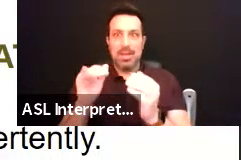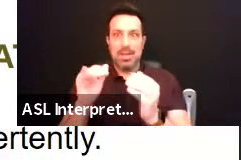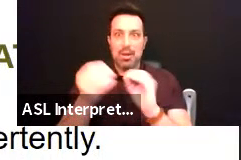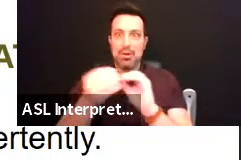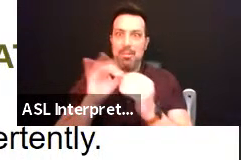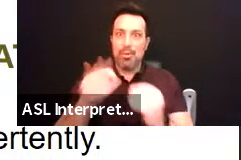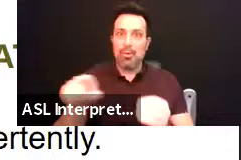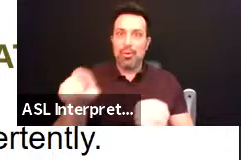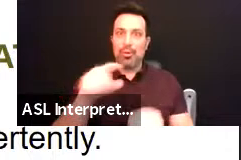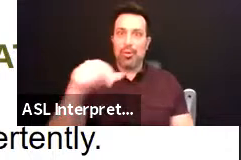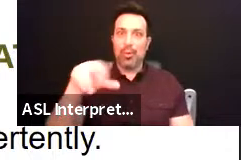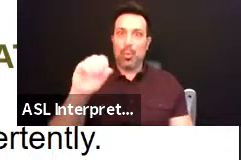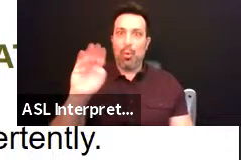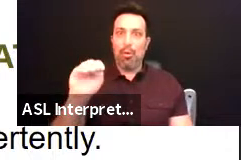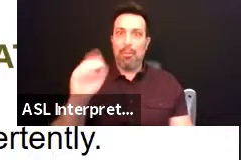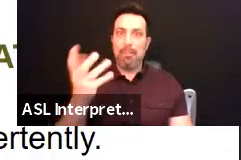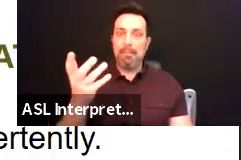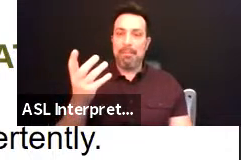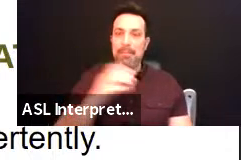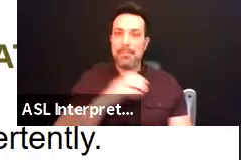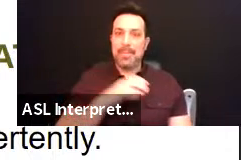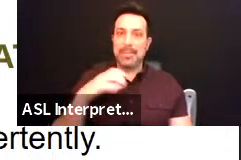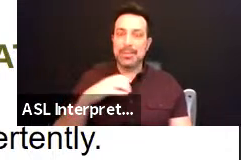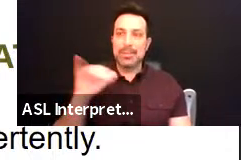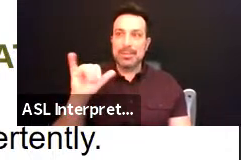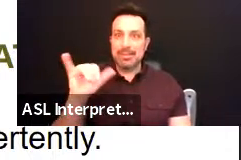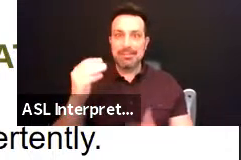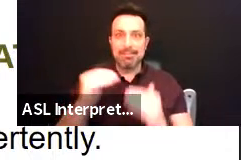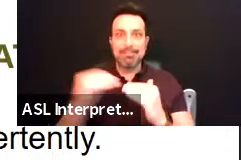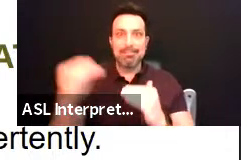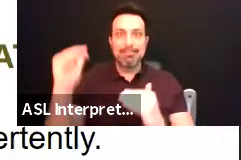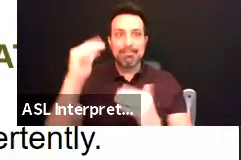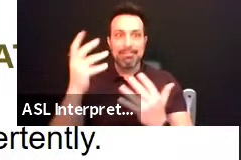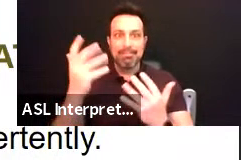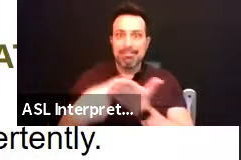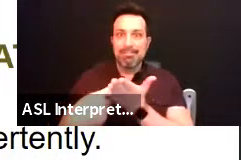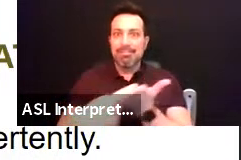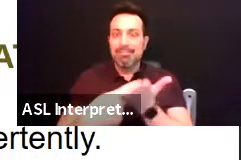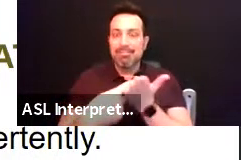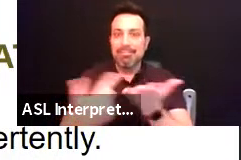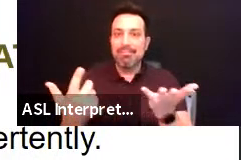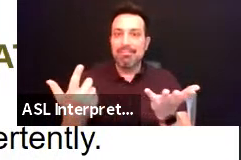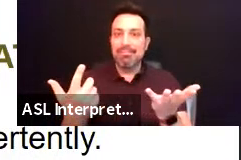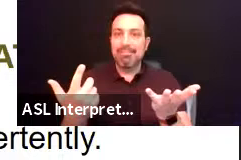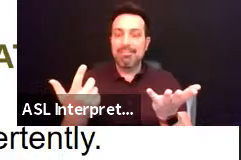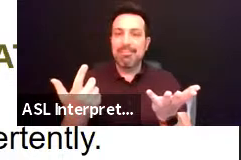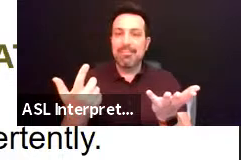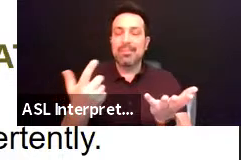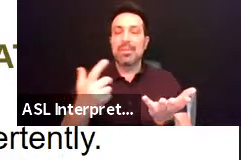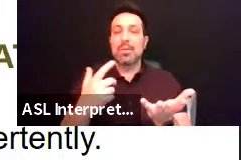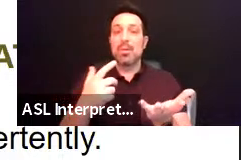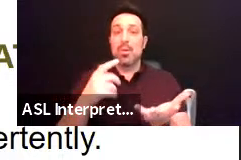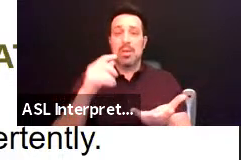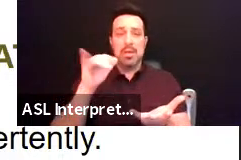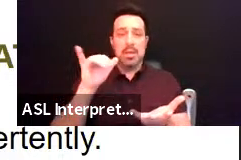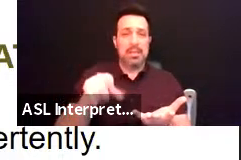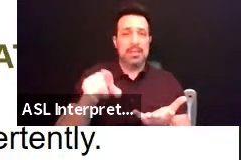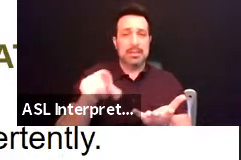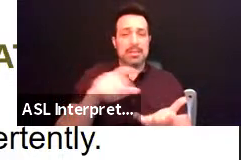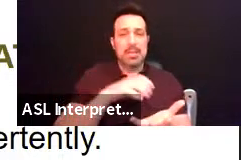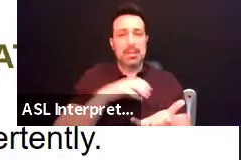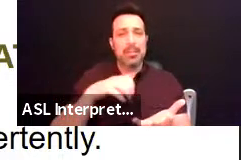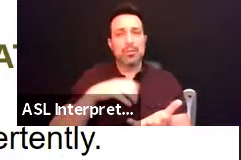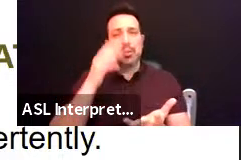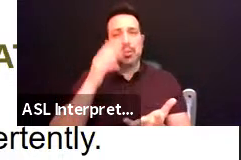commission members. Now, what I am not saying is that there are, particularly with this commission, there are going to